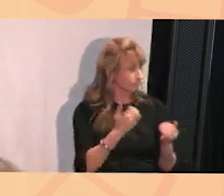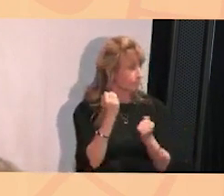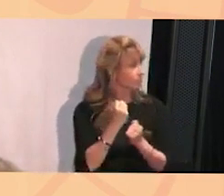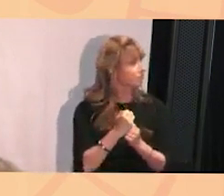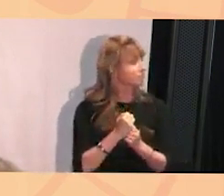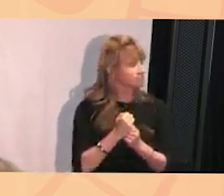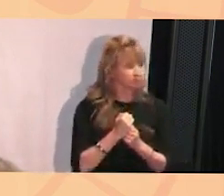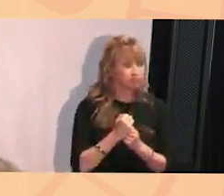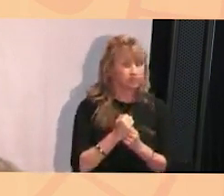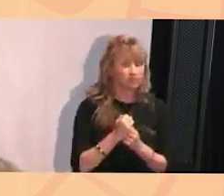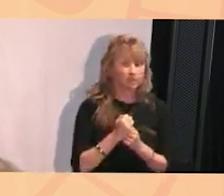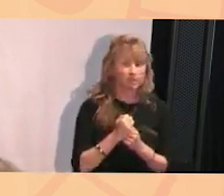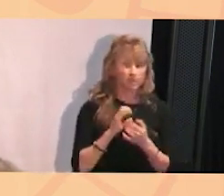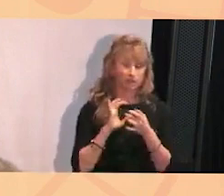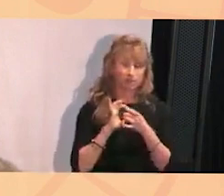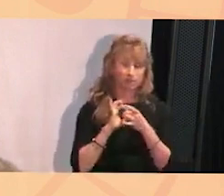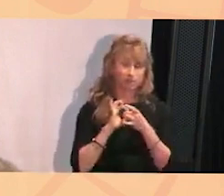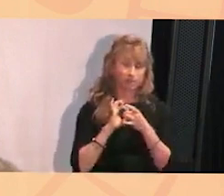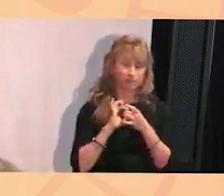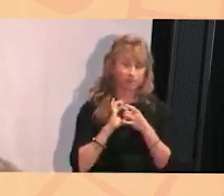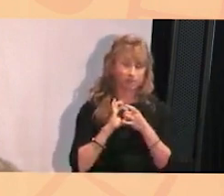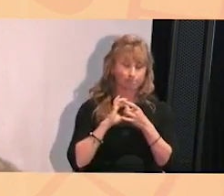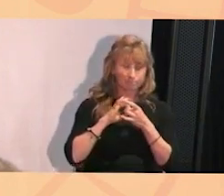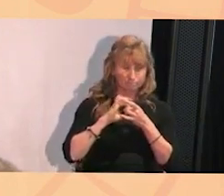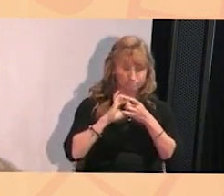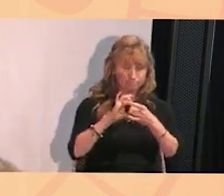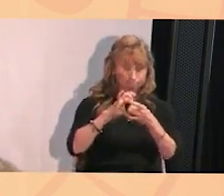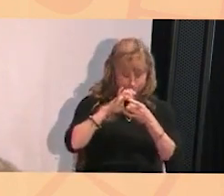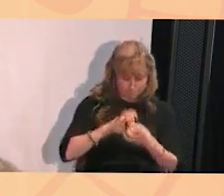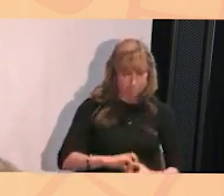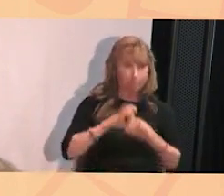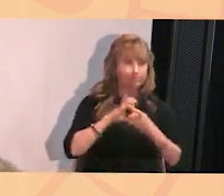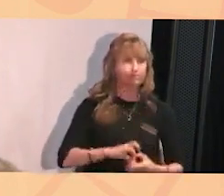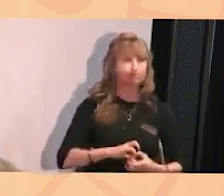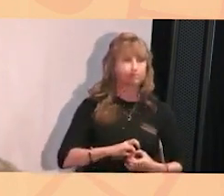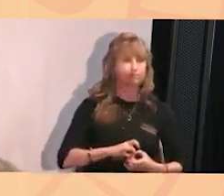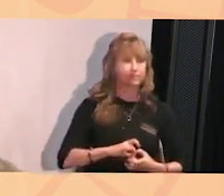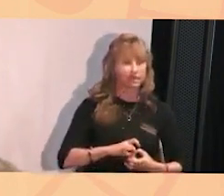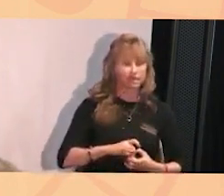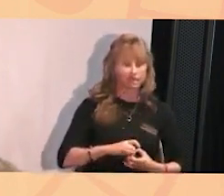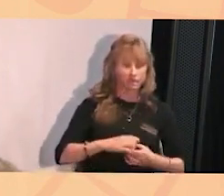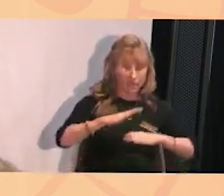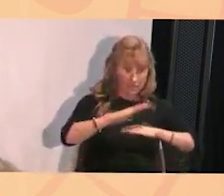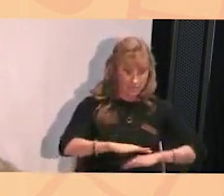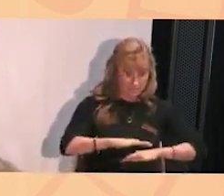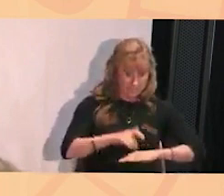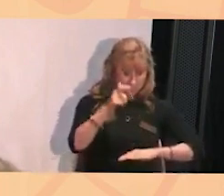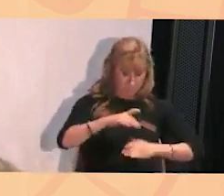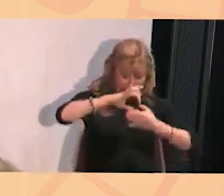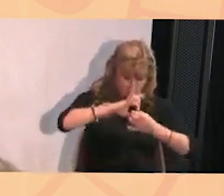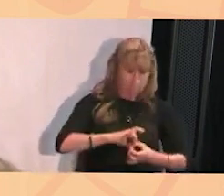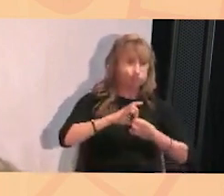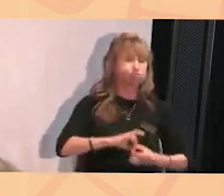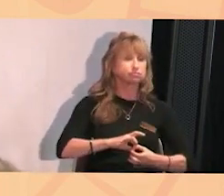The bond between the individual and the land of the ancestors. That bond is played out in